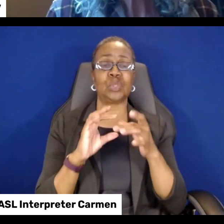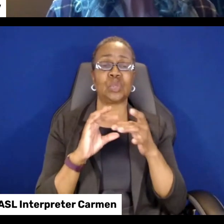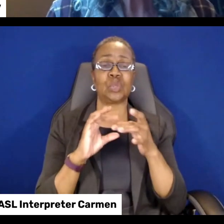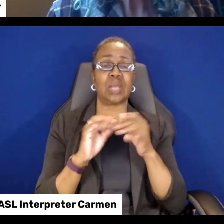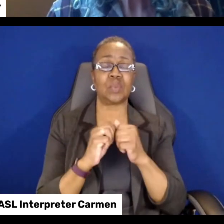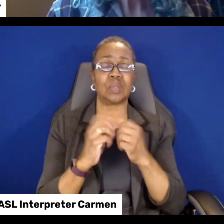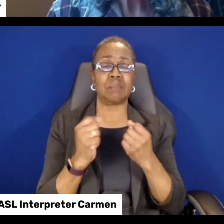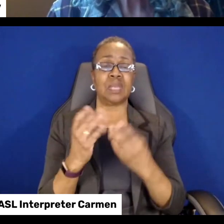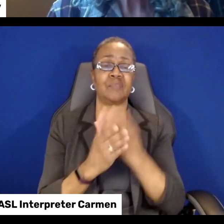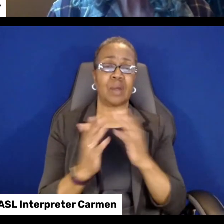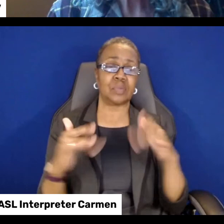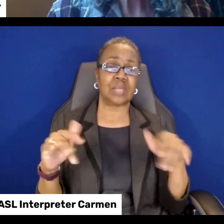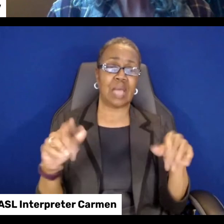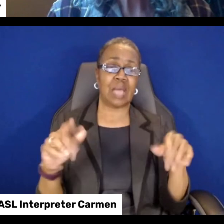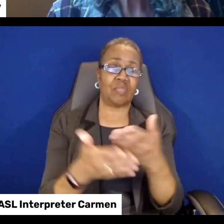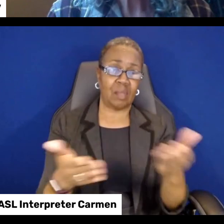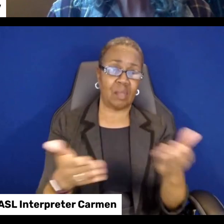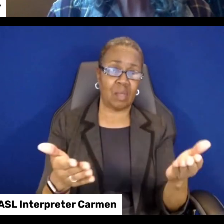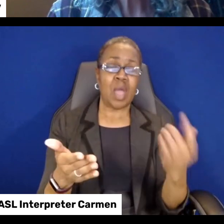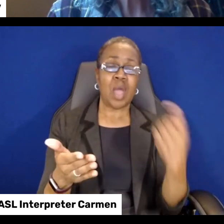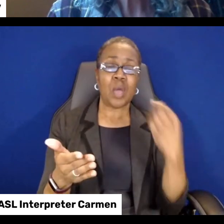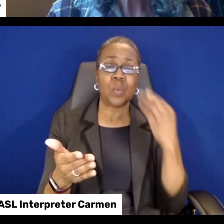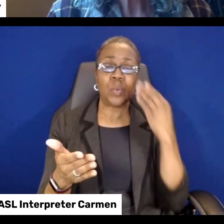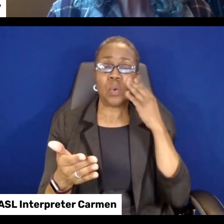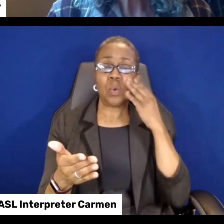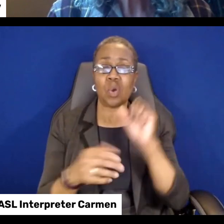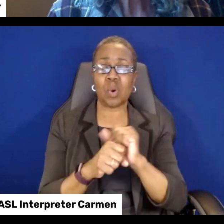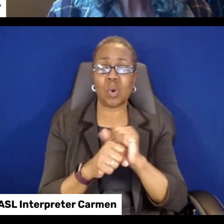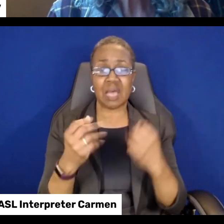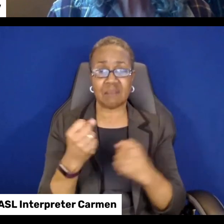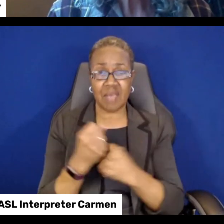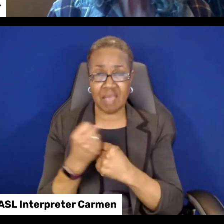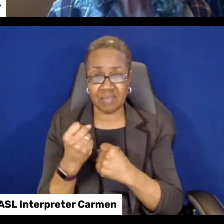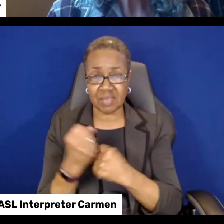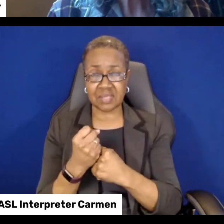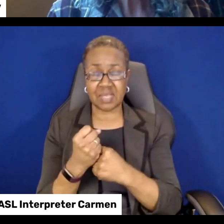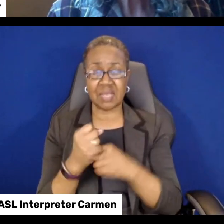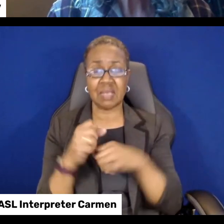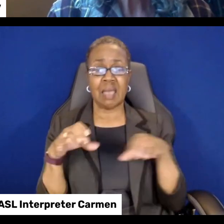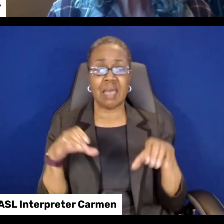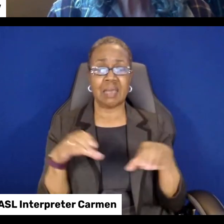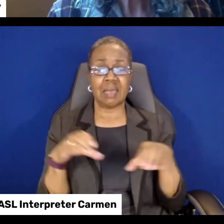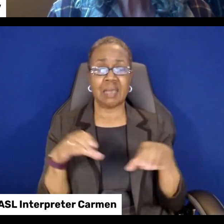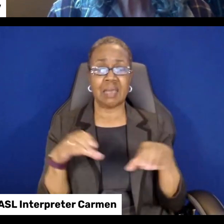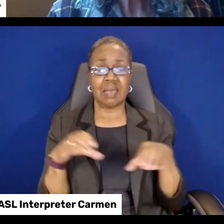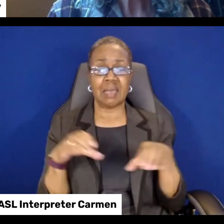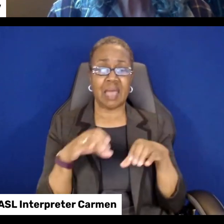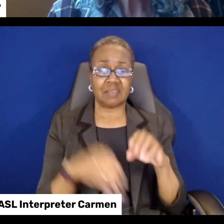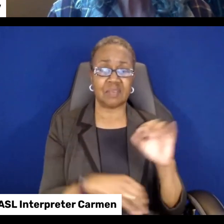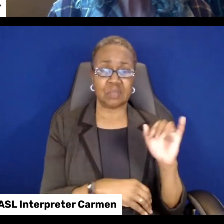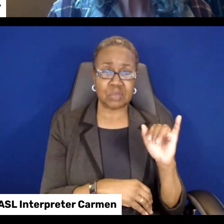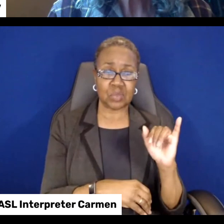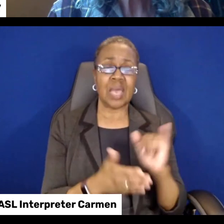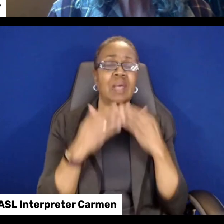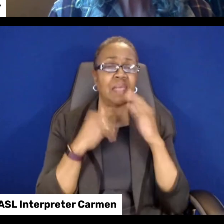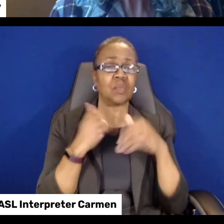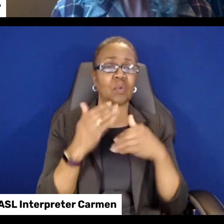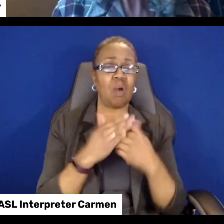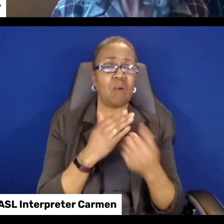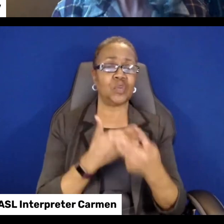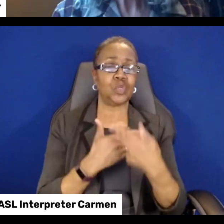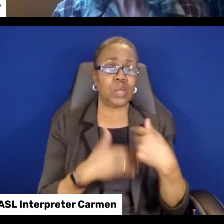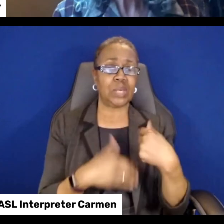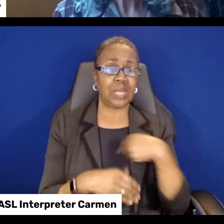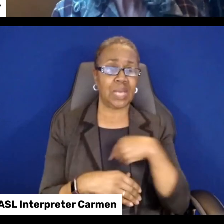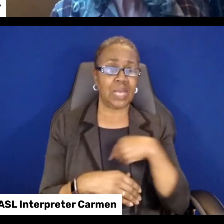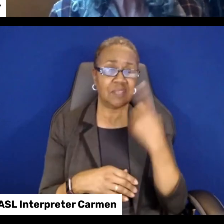out there. And we know your work is a lot of advocacy and activism too, and that's so important. So thank you all for joining us and for the work